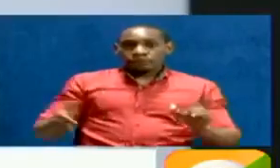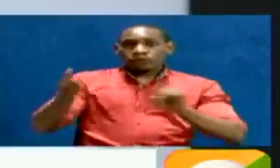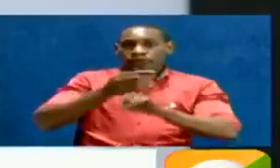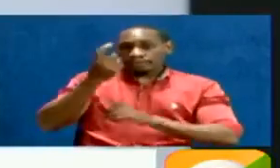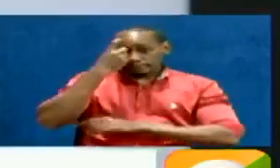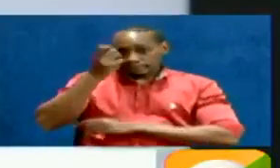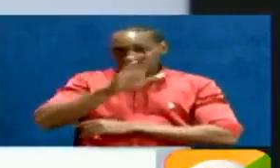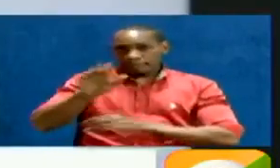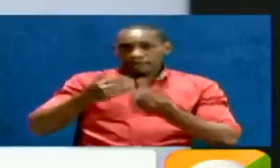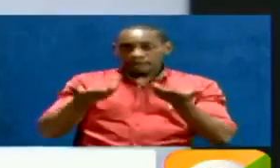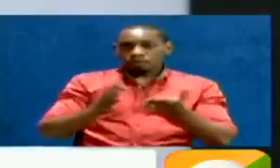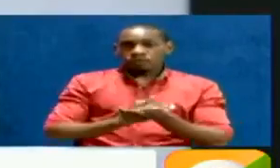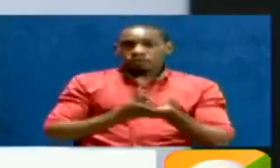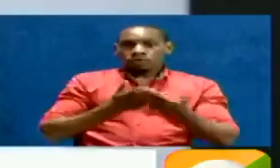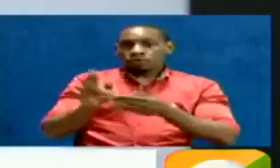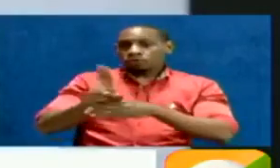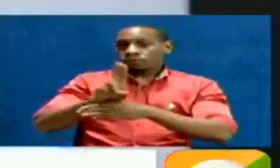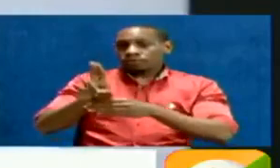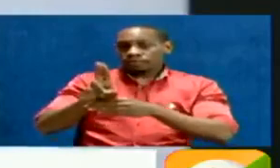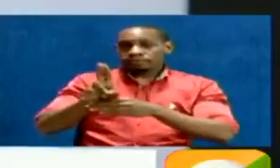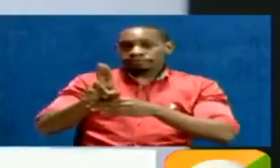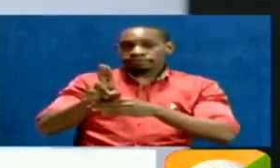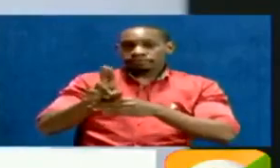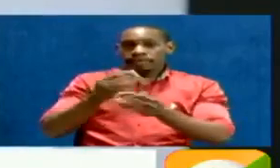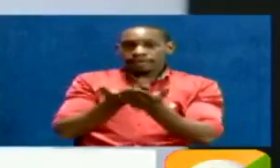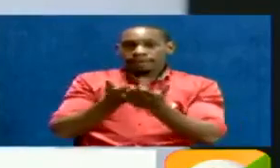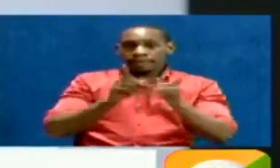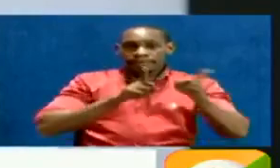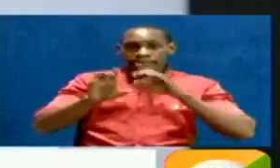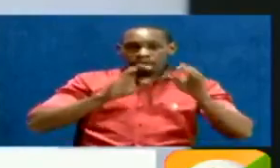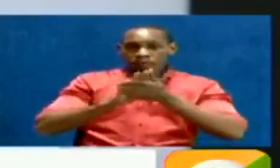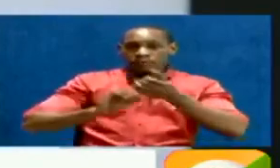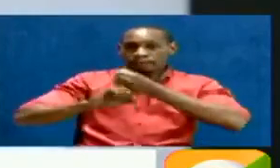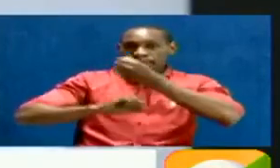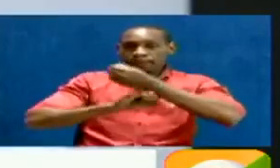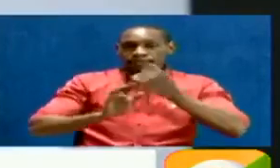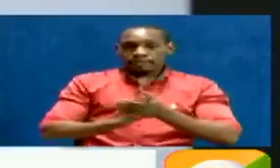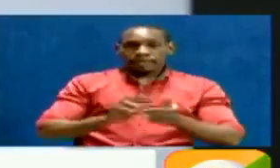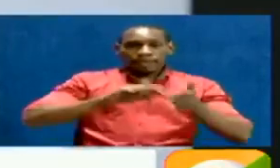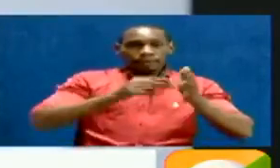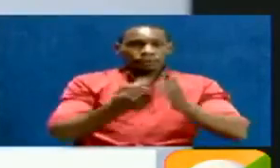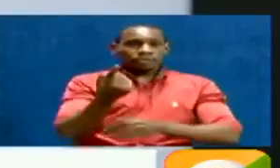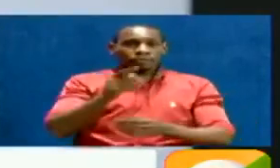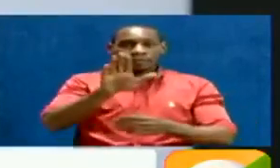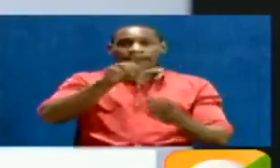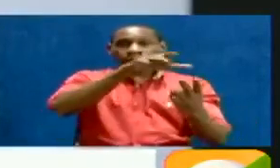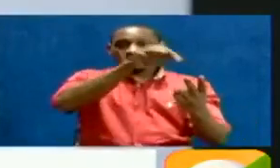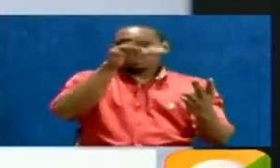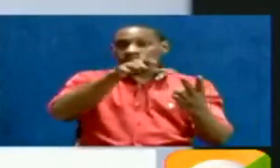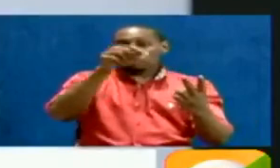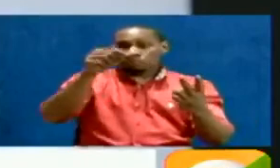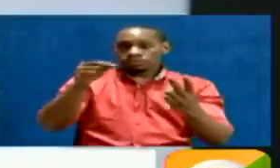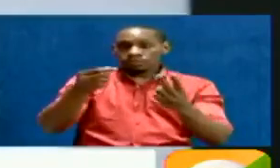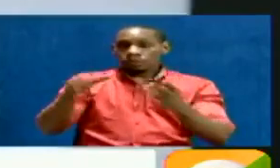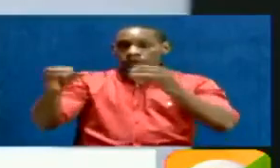to fulfill their dreams by applying to Safaricom Foundation for one of their projects of their choice